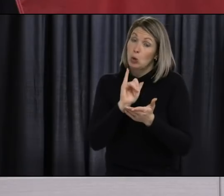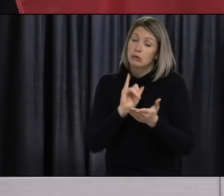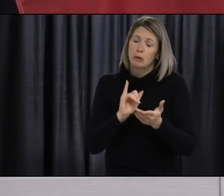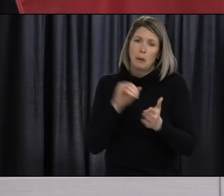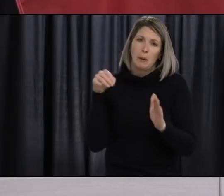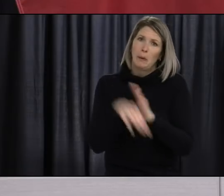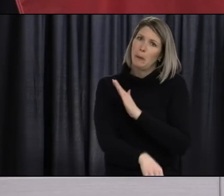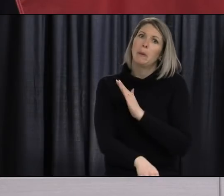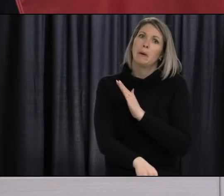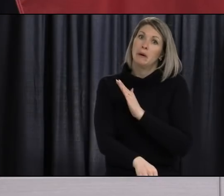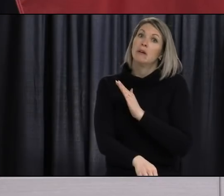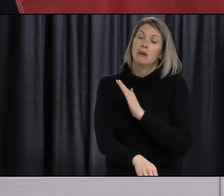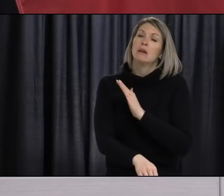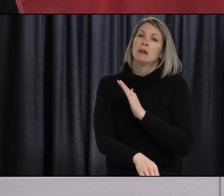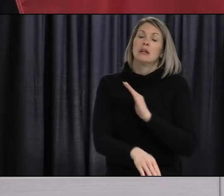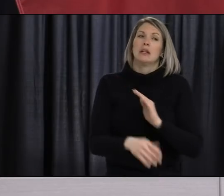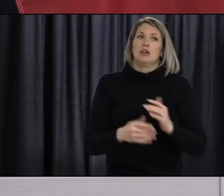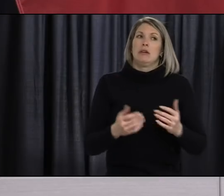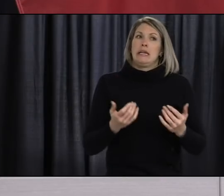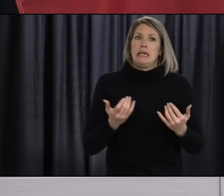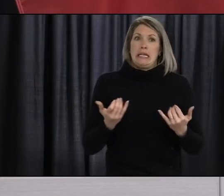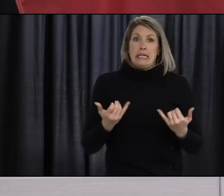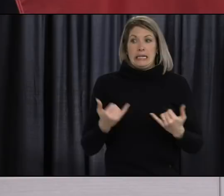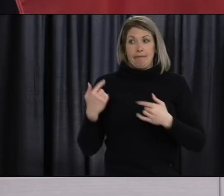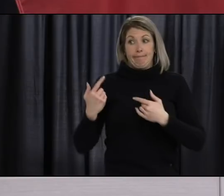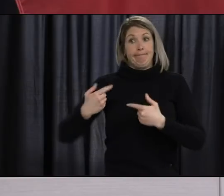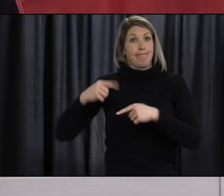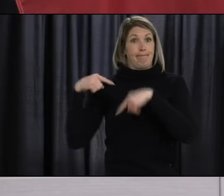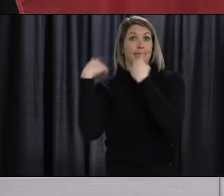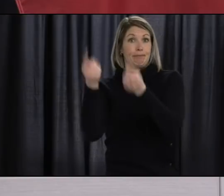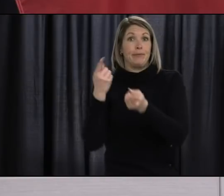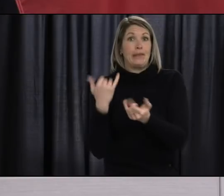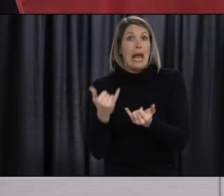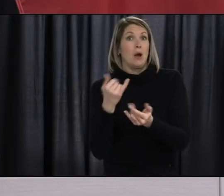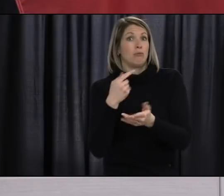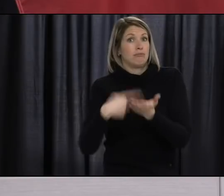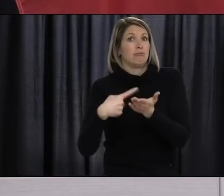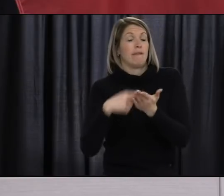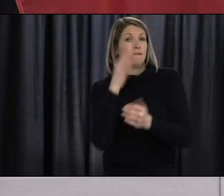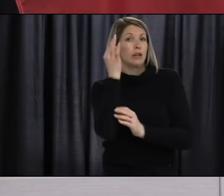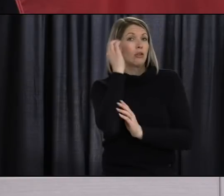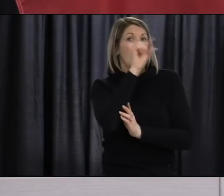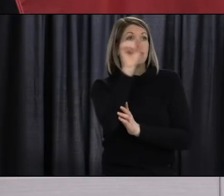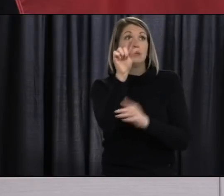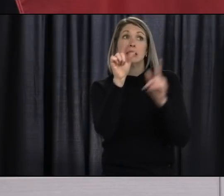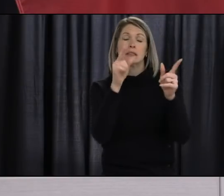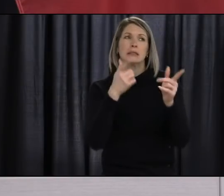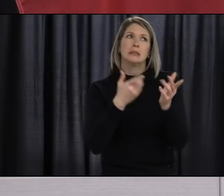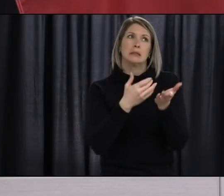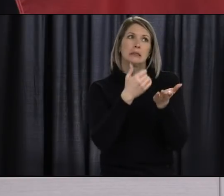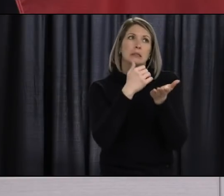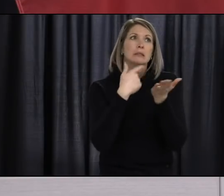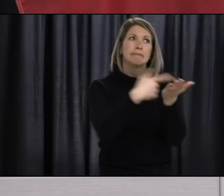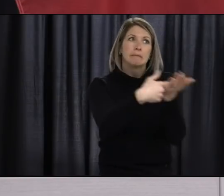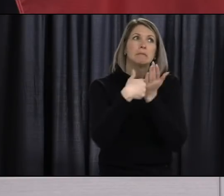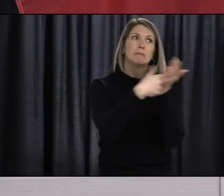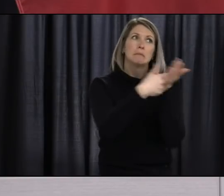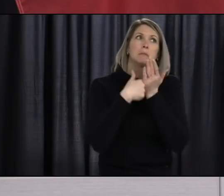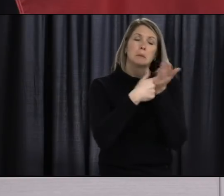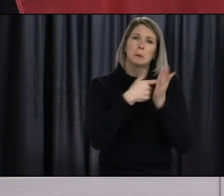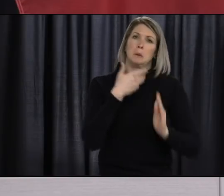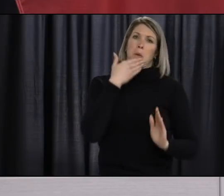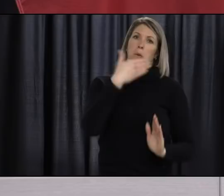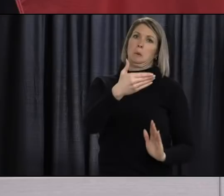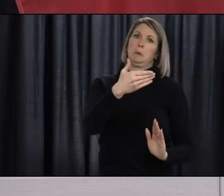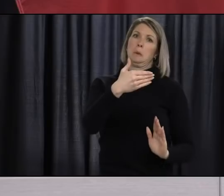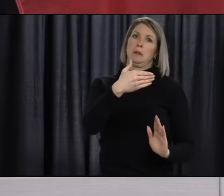with the federal government on programs, that could actually reflect the current needs of our province, given the collapse in oil prices. Just